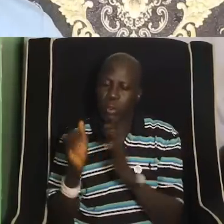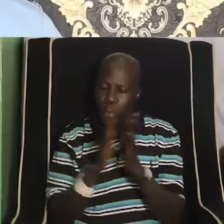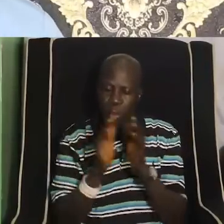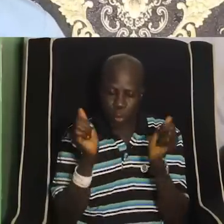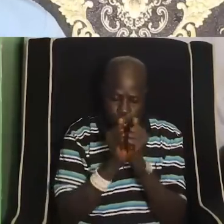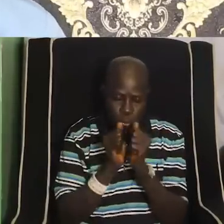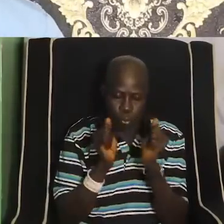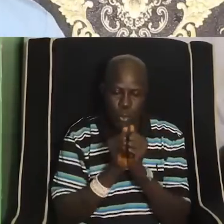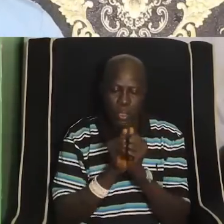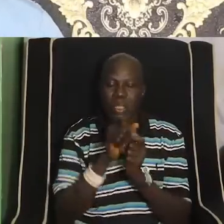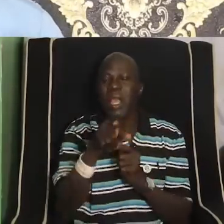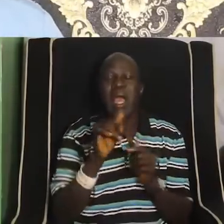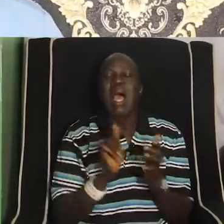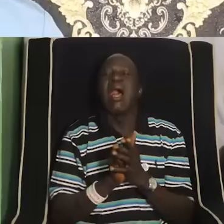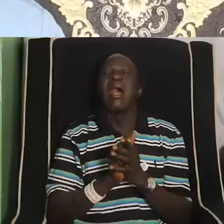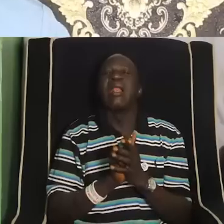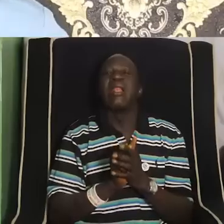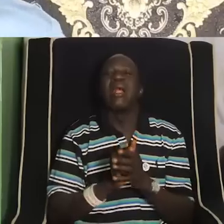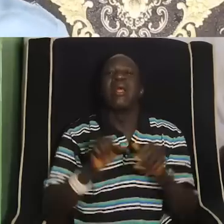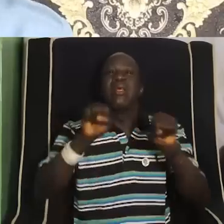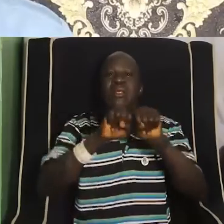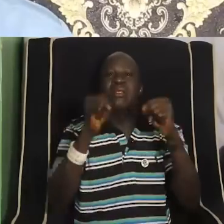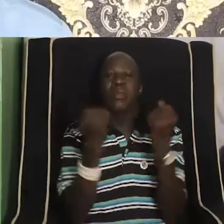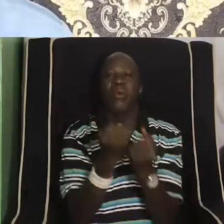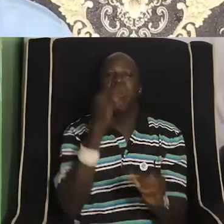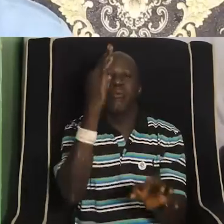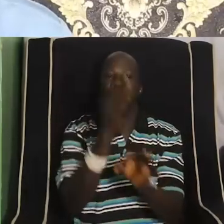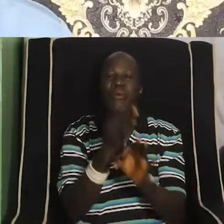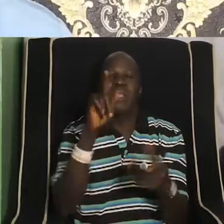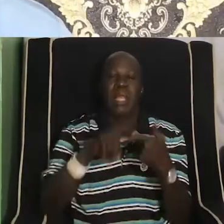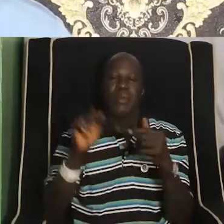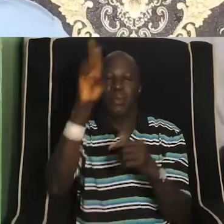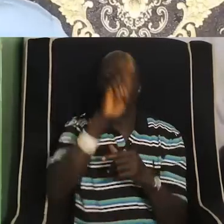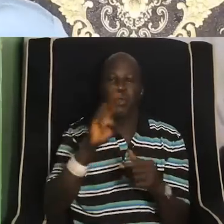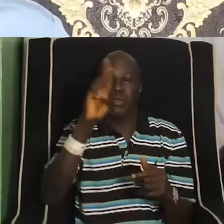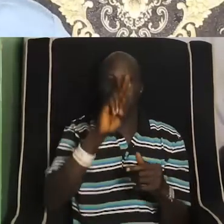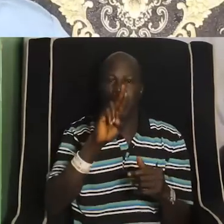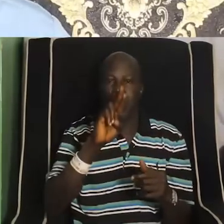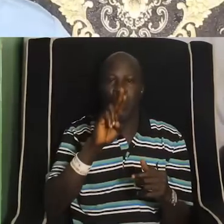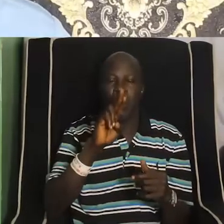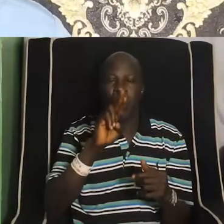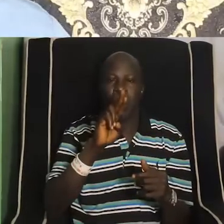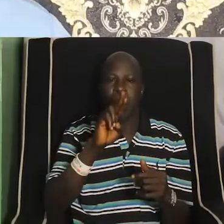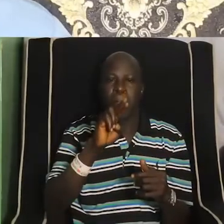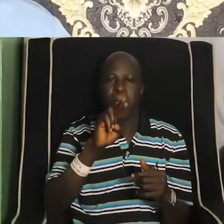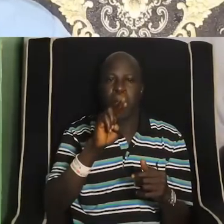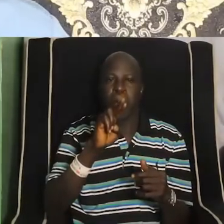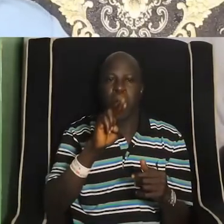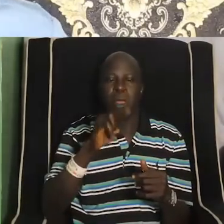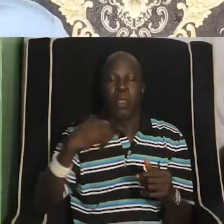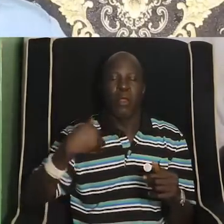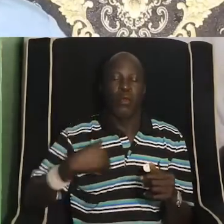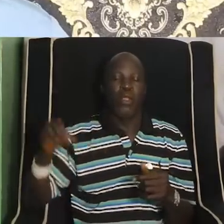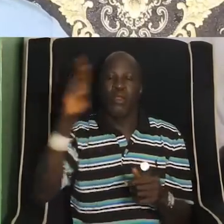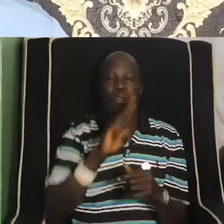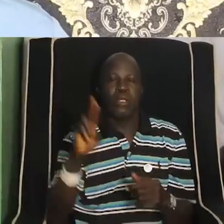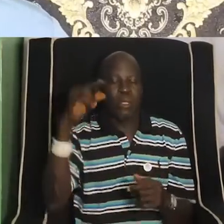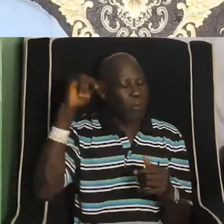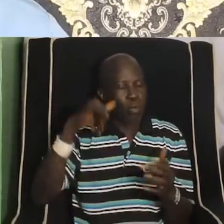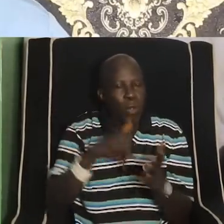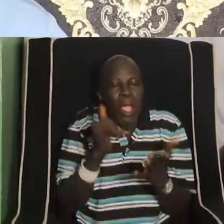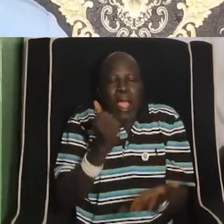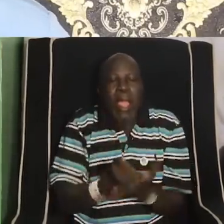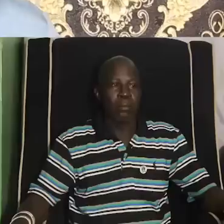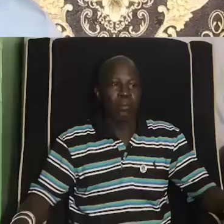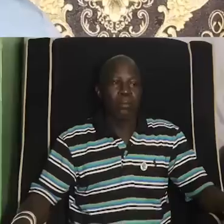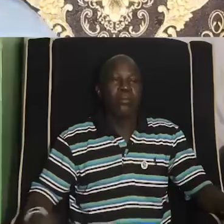Yes, of all. Let me tell you. Sorry, apere gbagbo ti a lo yi. The symbol of faith that we are using. And no. Lati run igbagbo wa lowo. We are using it to help